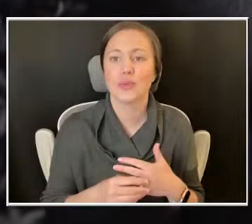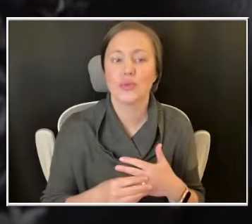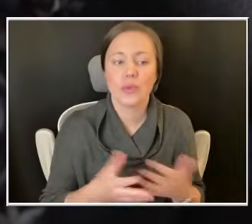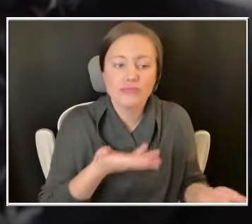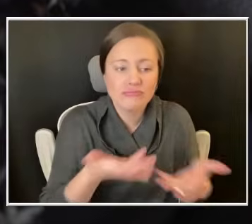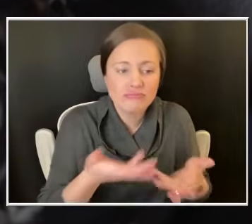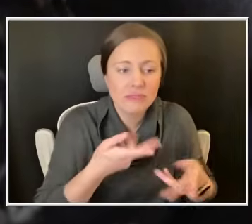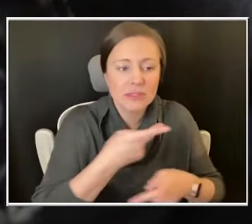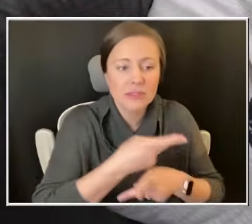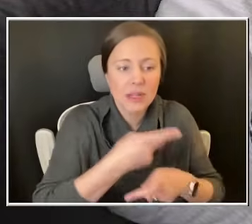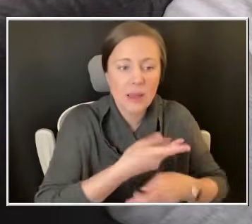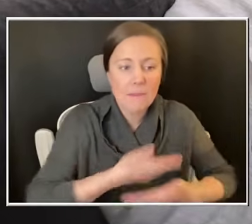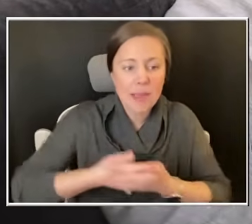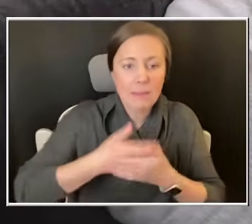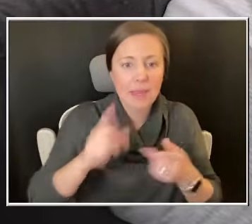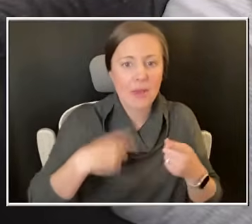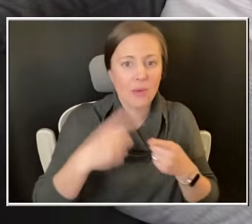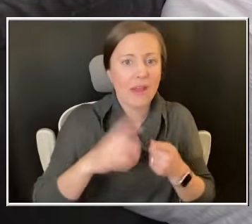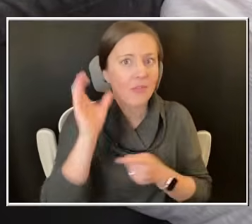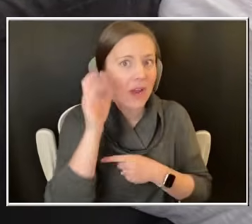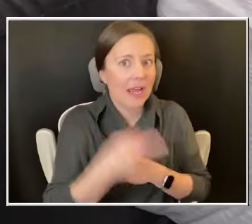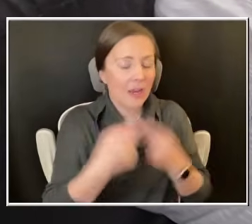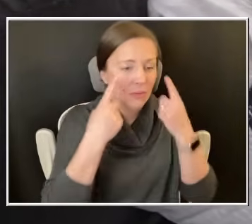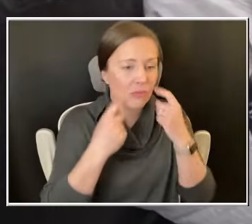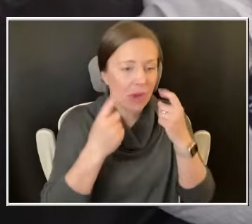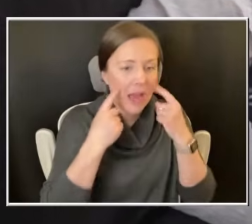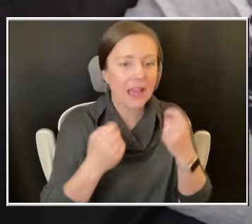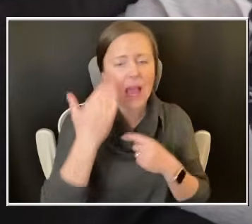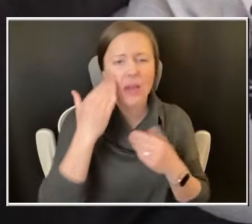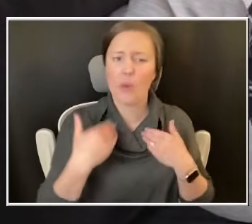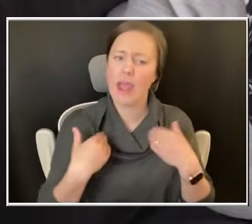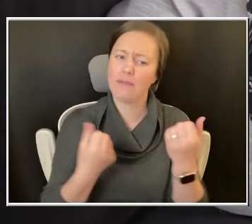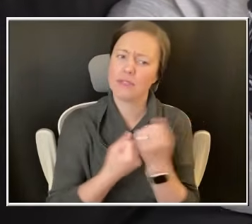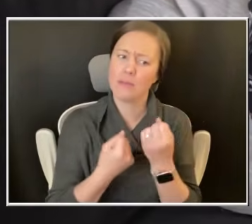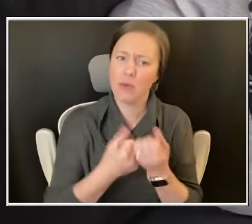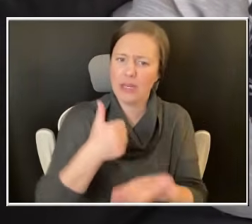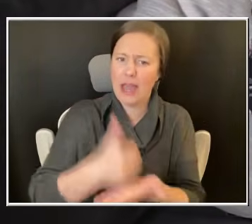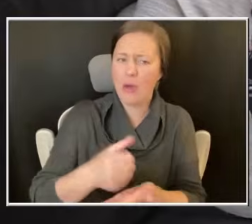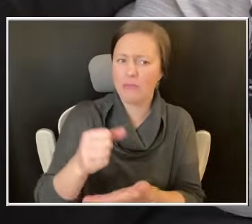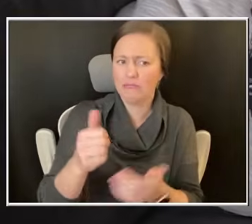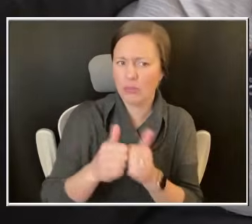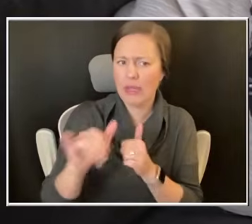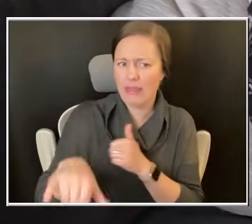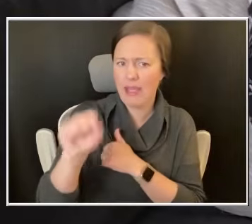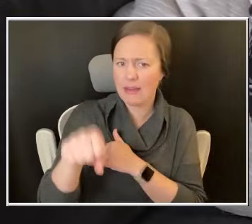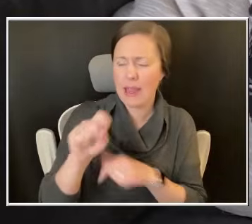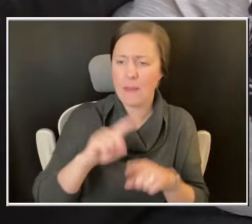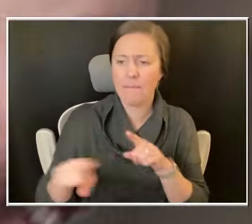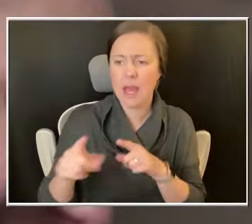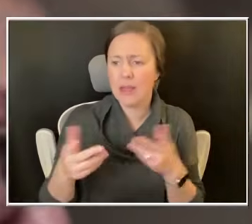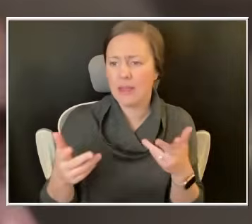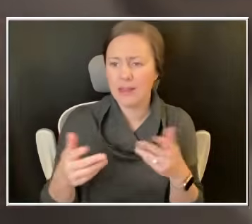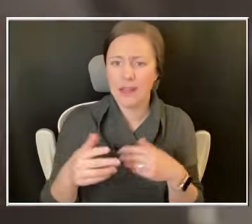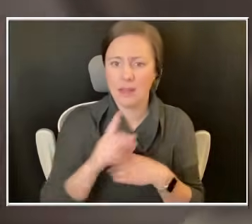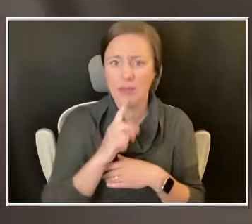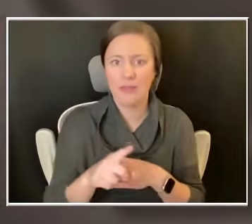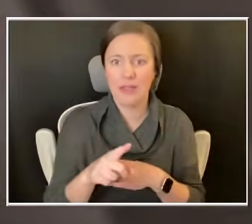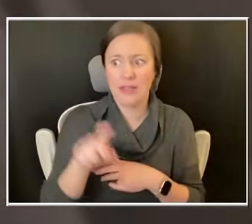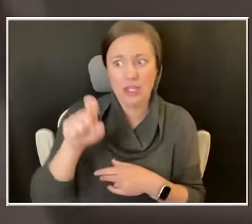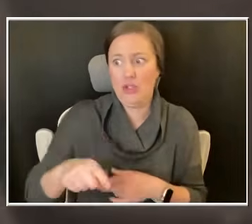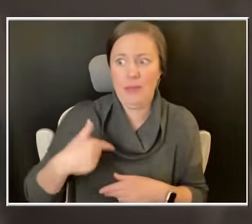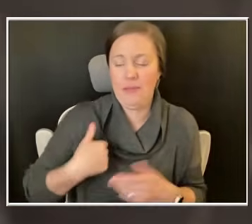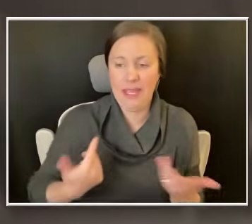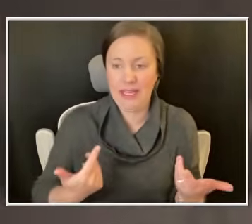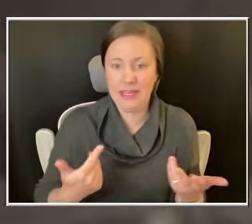when I hear him crying. I know I have support helping him out, but that should be me. When I have like